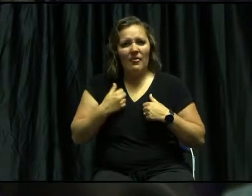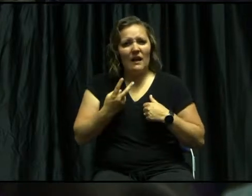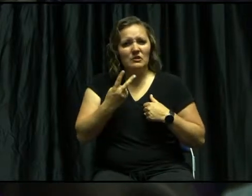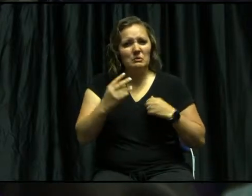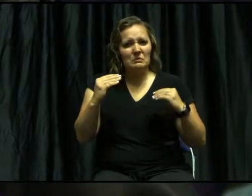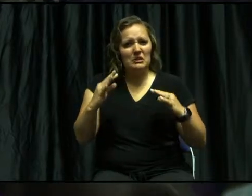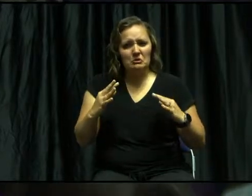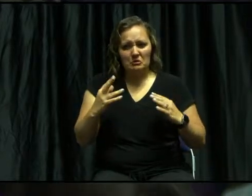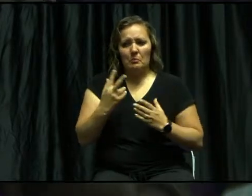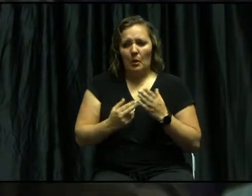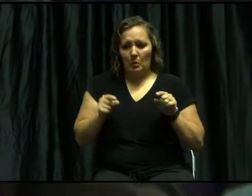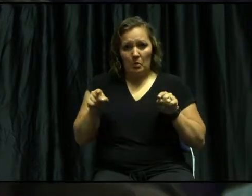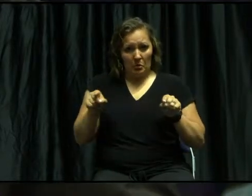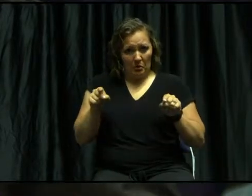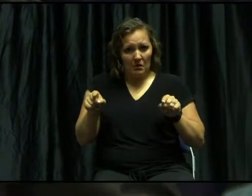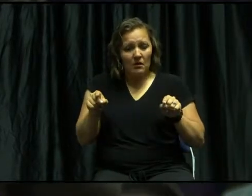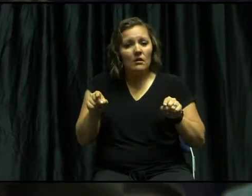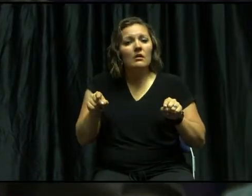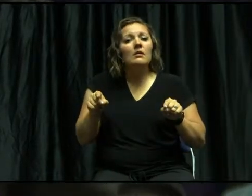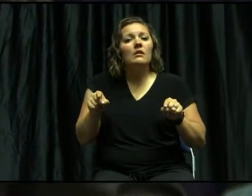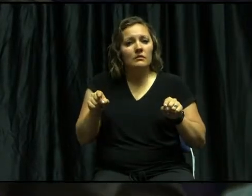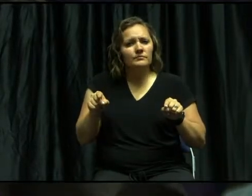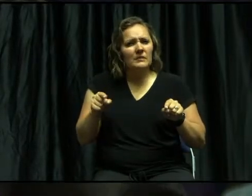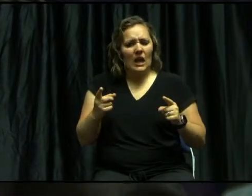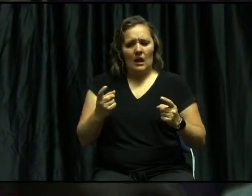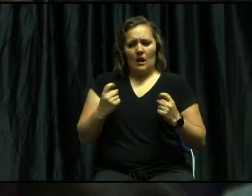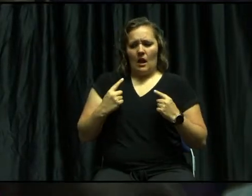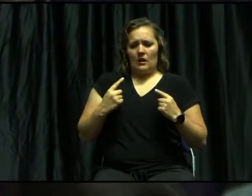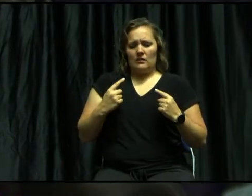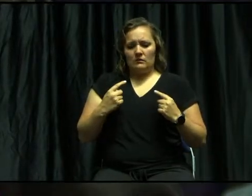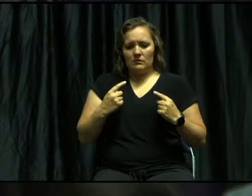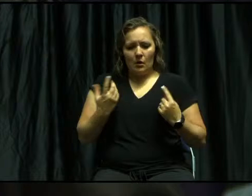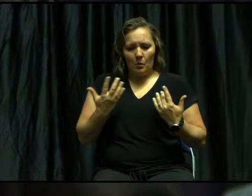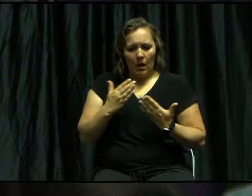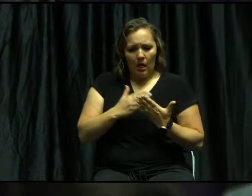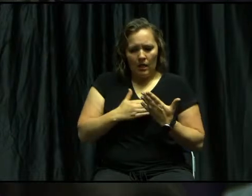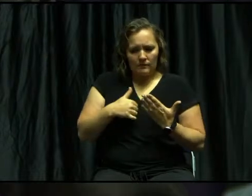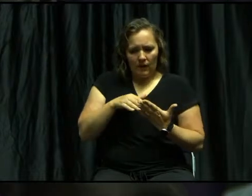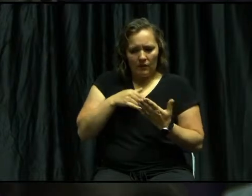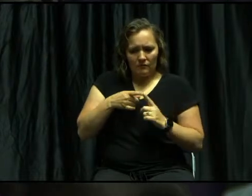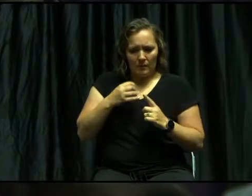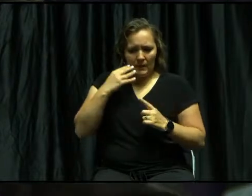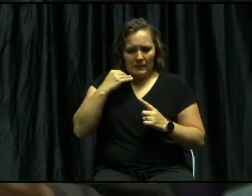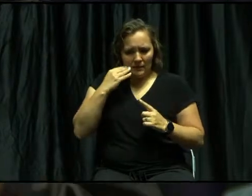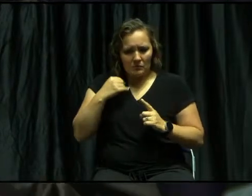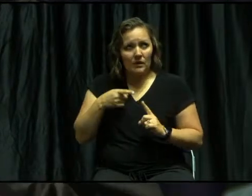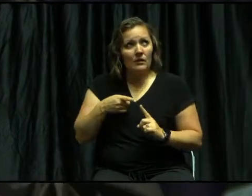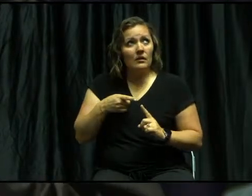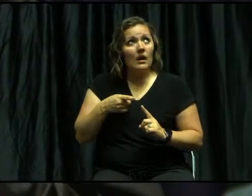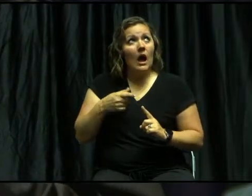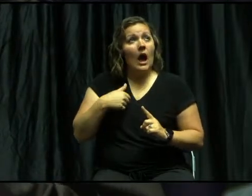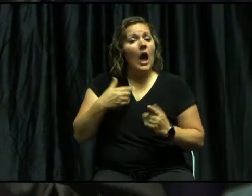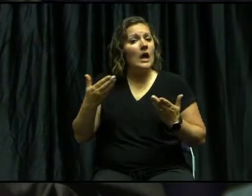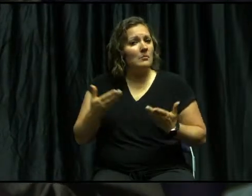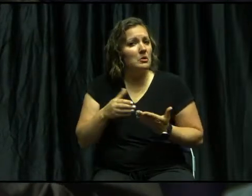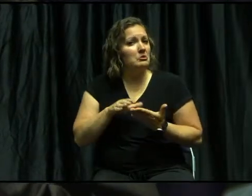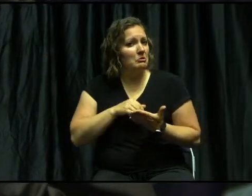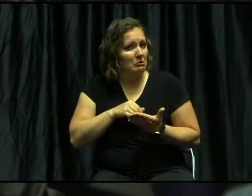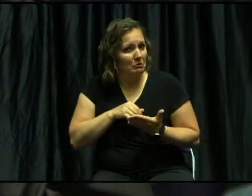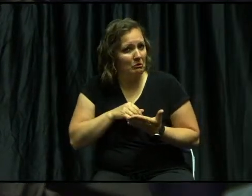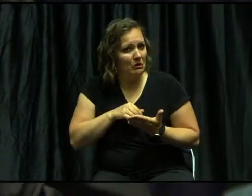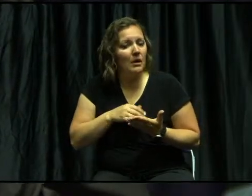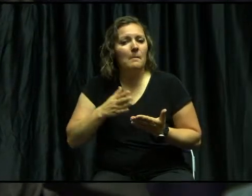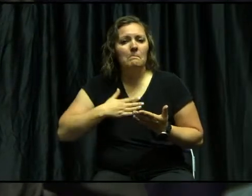both teachers. I ask myself, what lessons have I learned from this experience? I am here to learn.